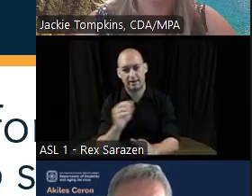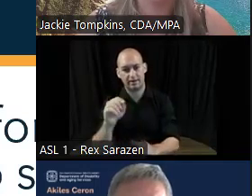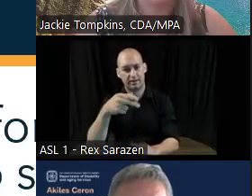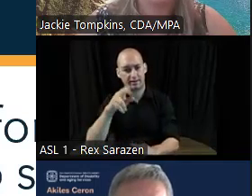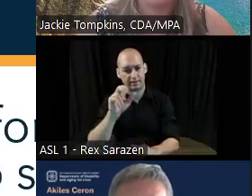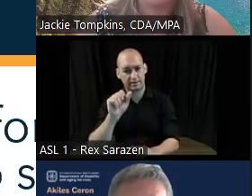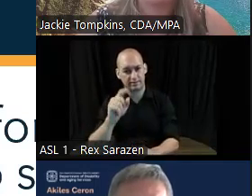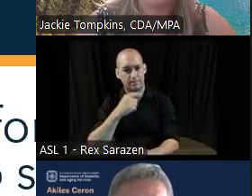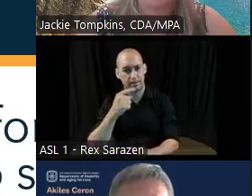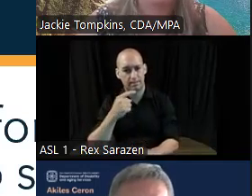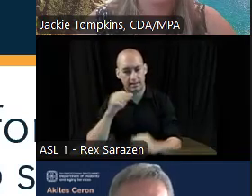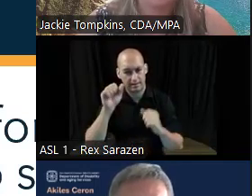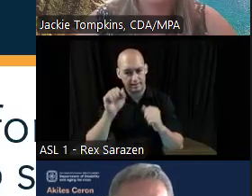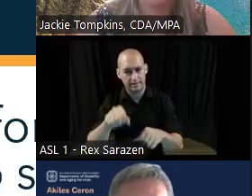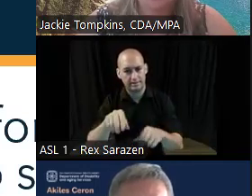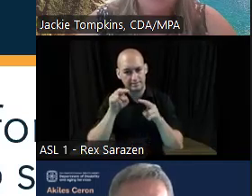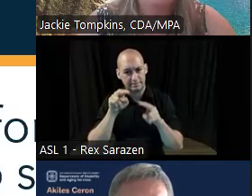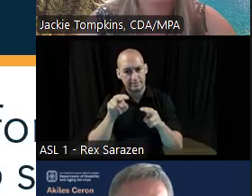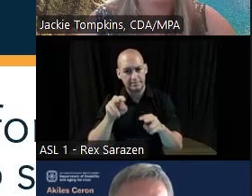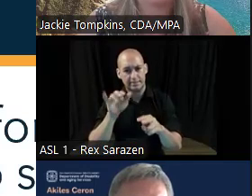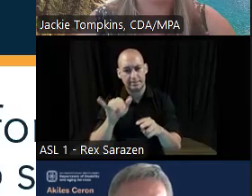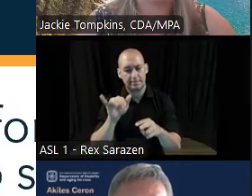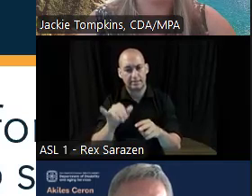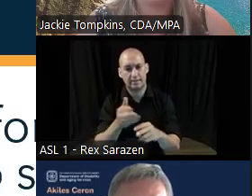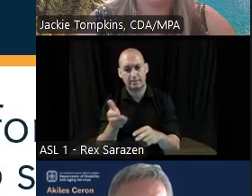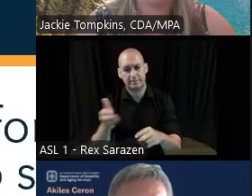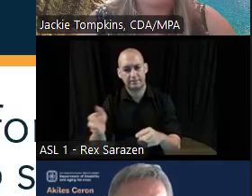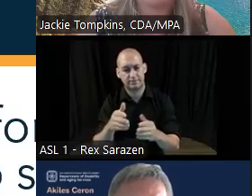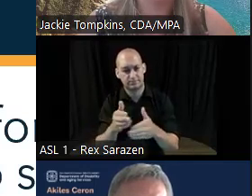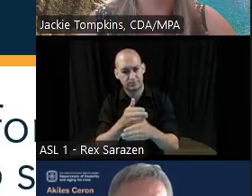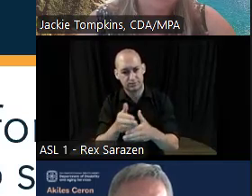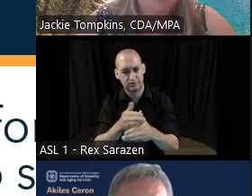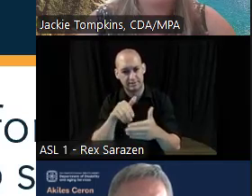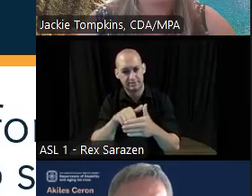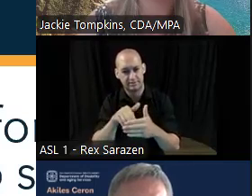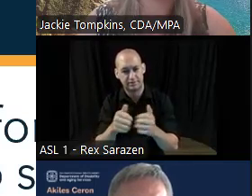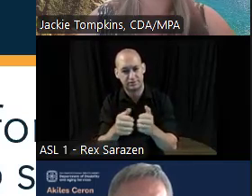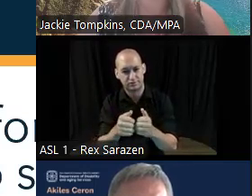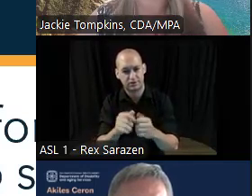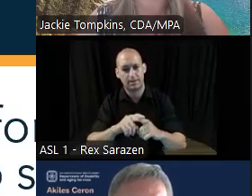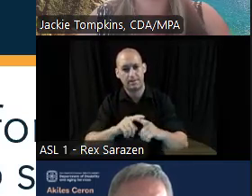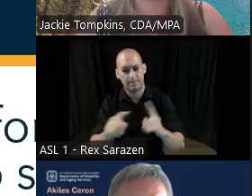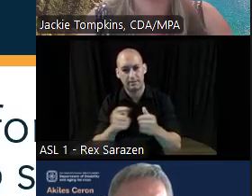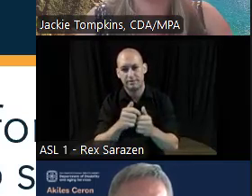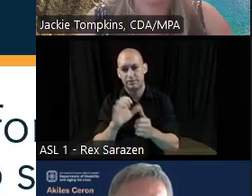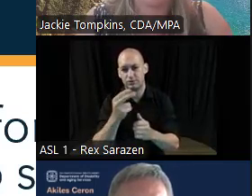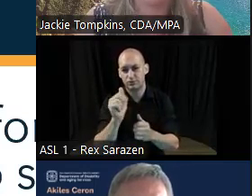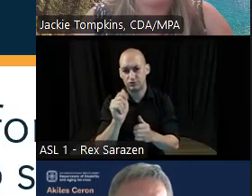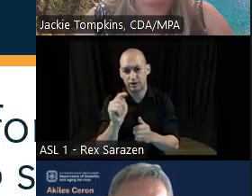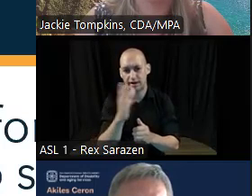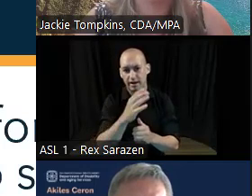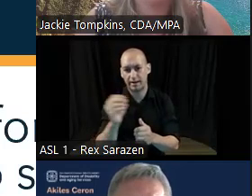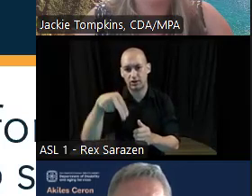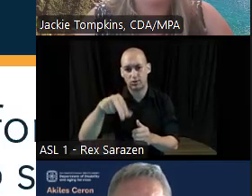able to view the content that is shared during the chat, and however, the chat and the question and answer functions are